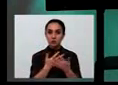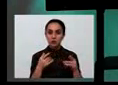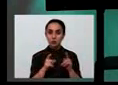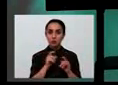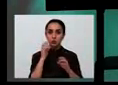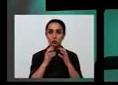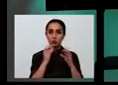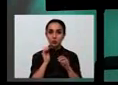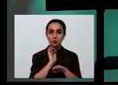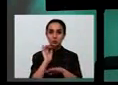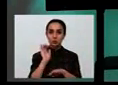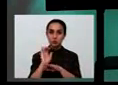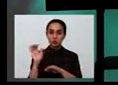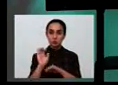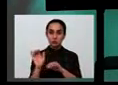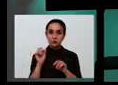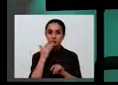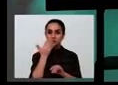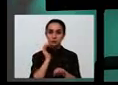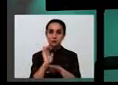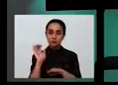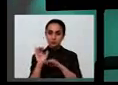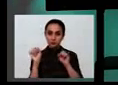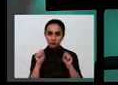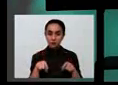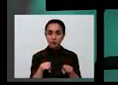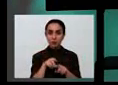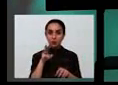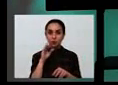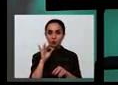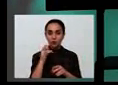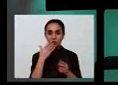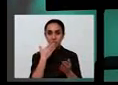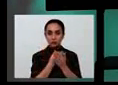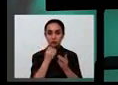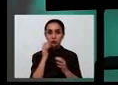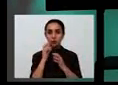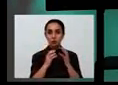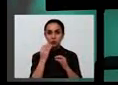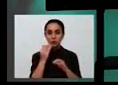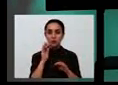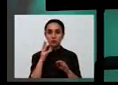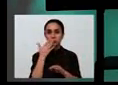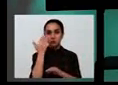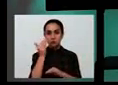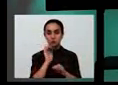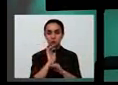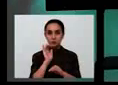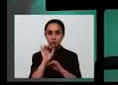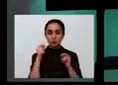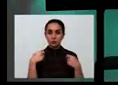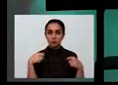dunyoga chiqarishga, o'z mahsulot va o'z tovarlarini dunyo xomashyosi, dunyo bozoriga sotishga.